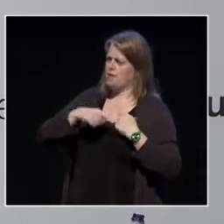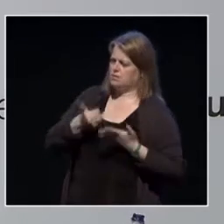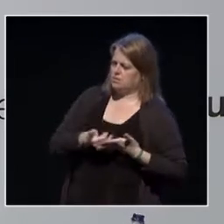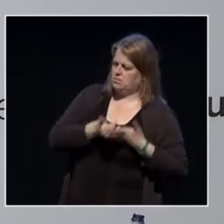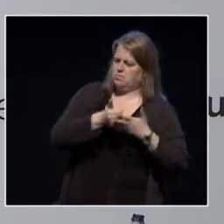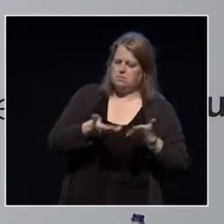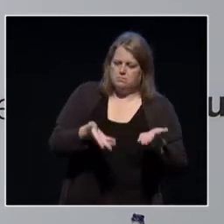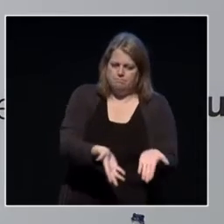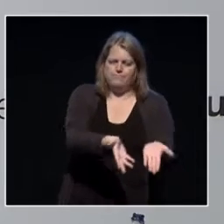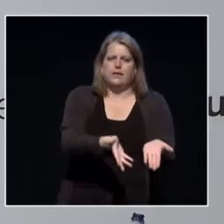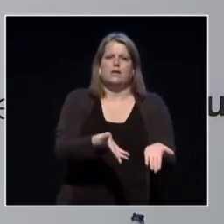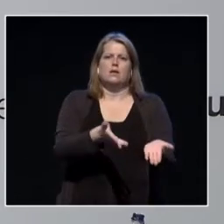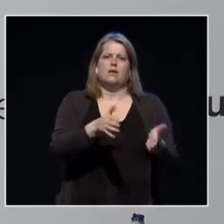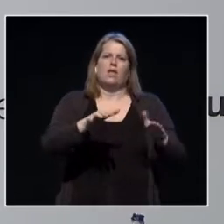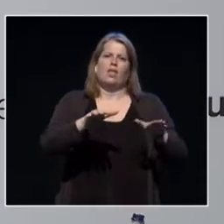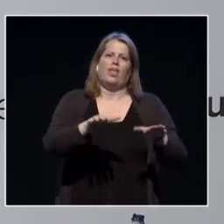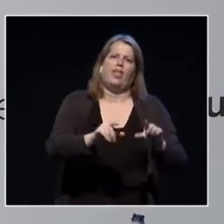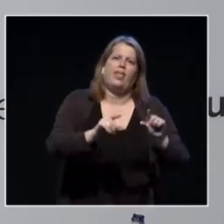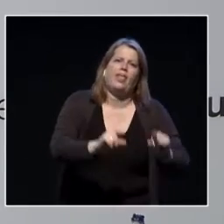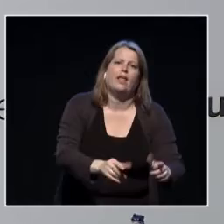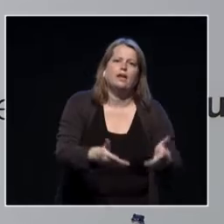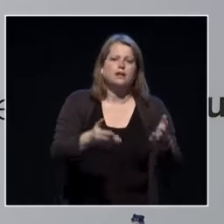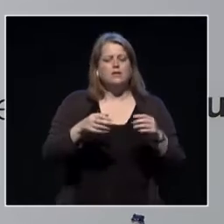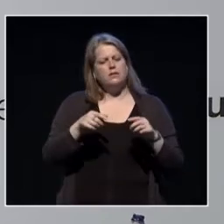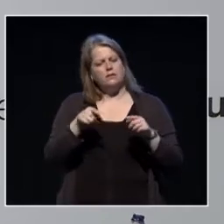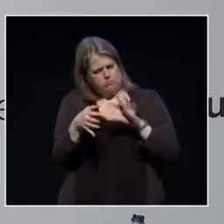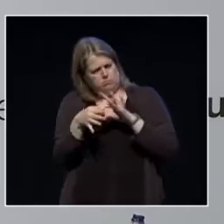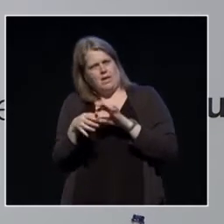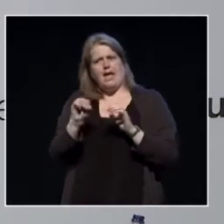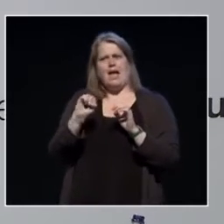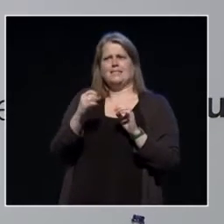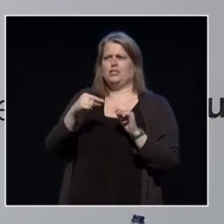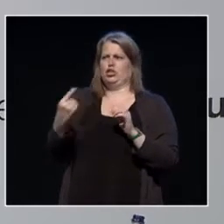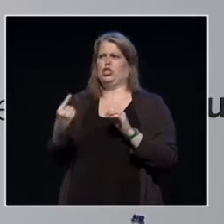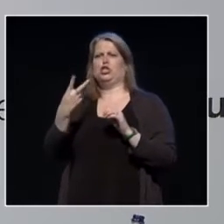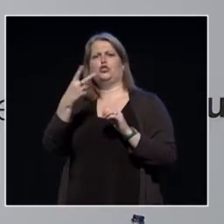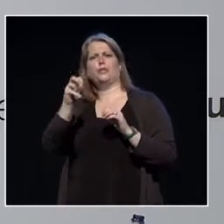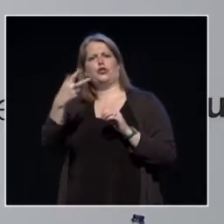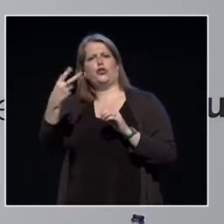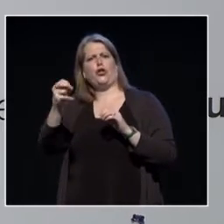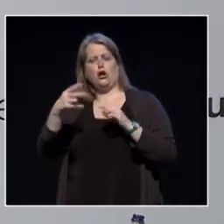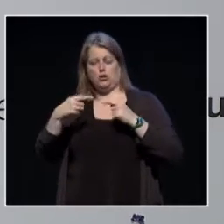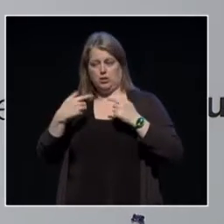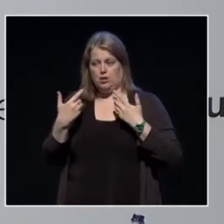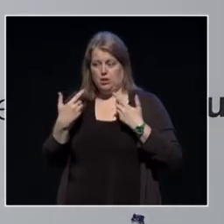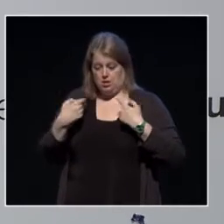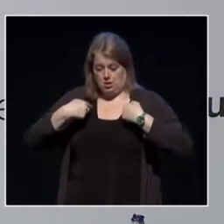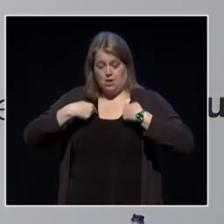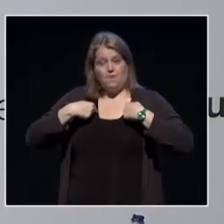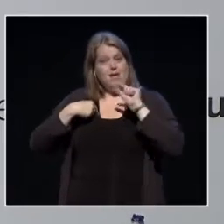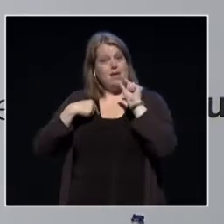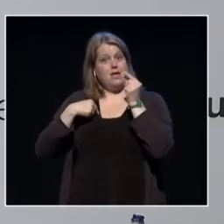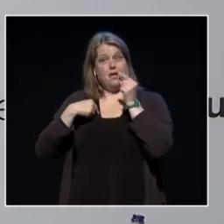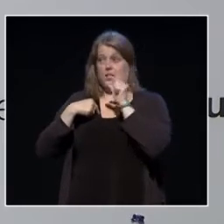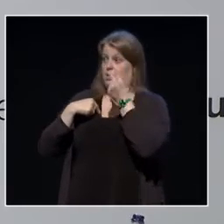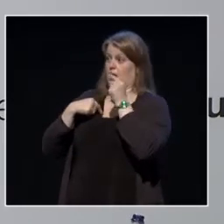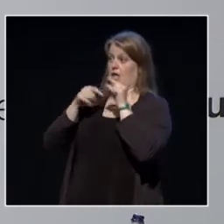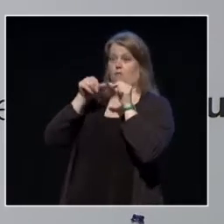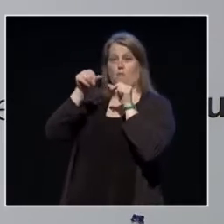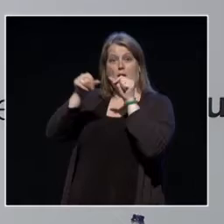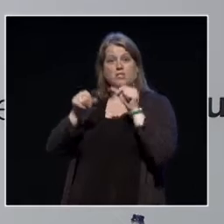the SDG 2030 agenda. Because it's us, when we, the scattered little pieces of that puzzle, come